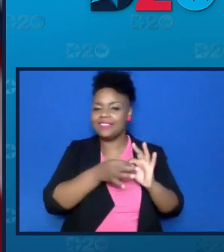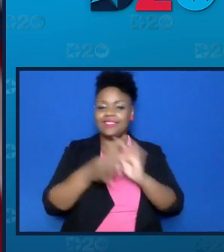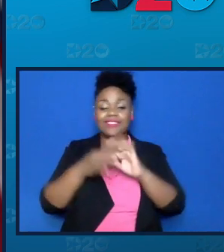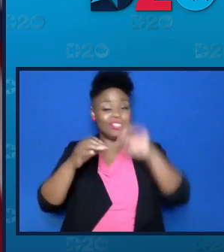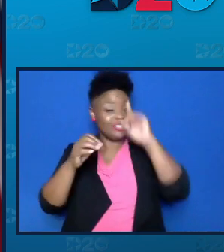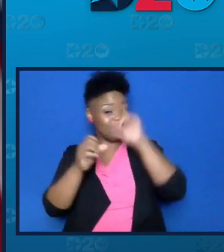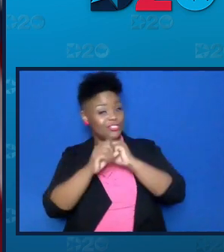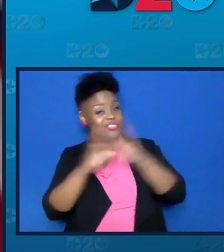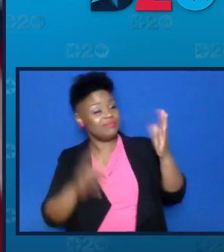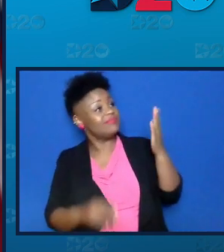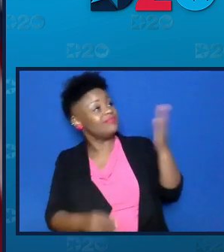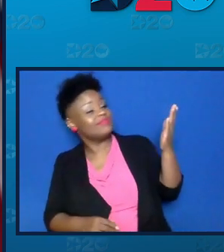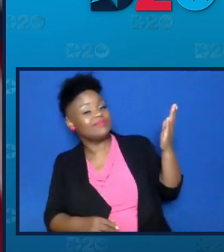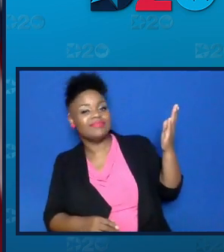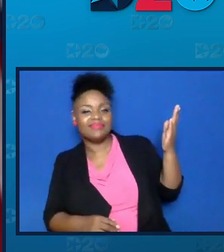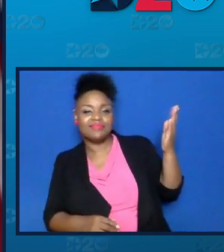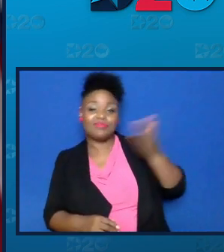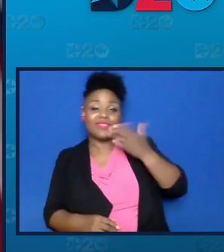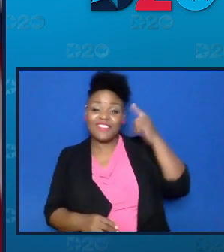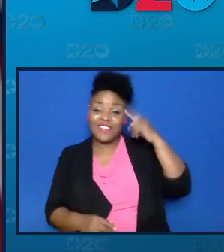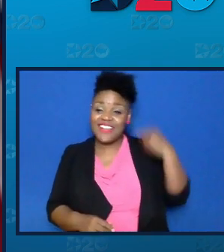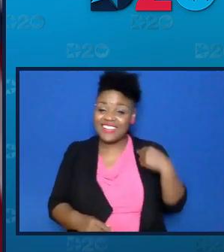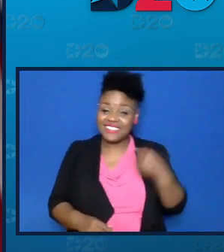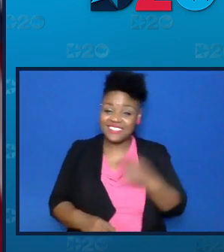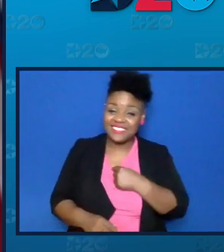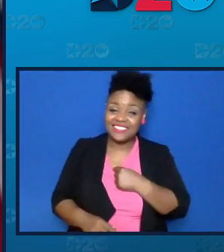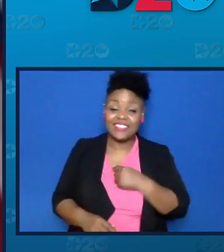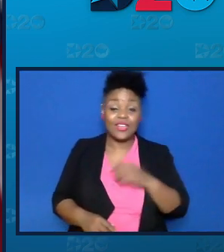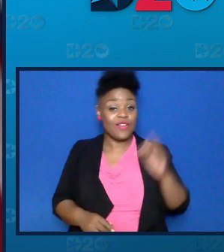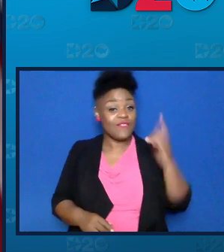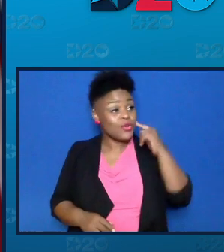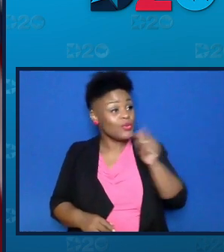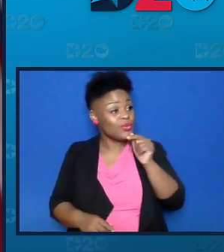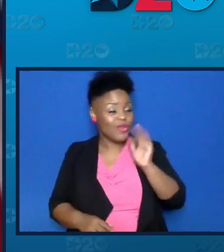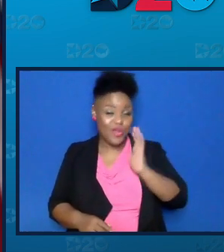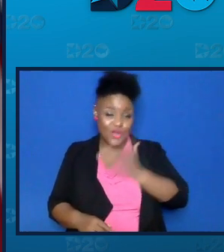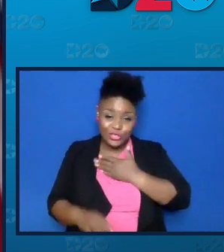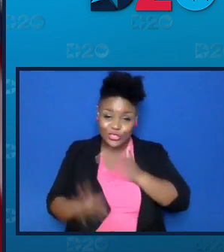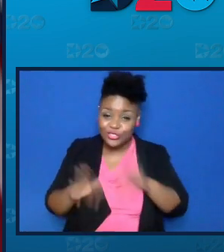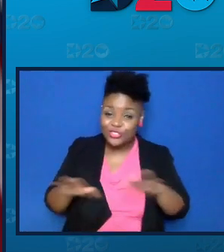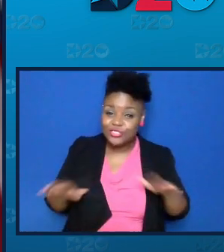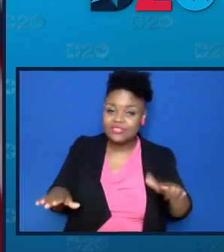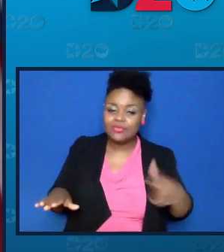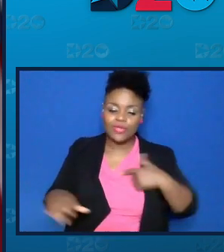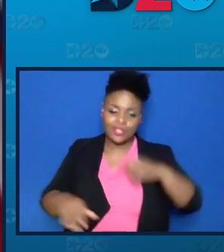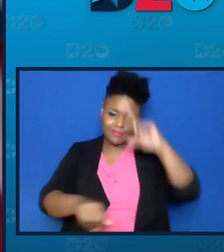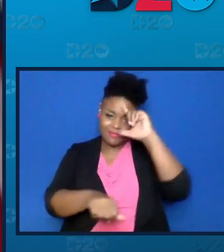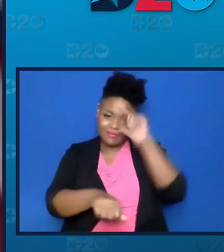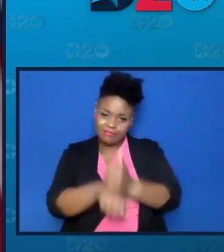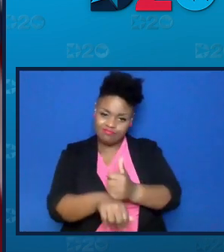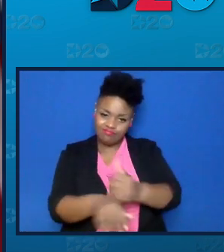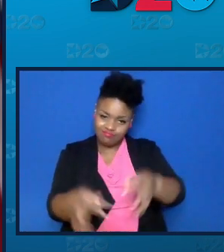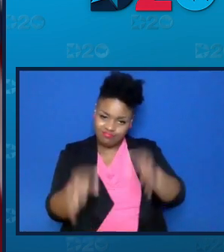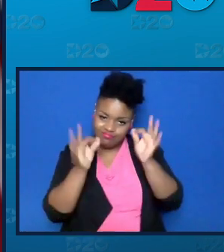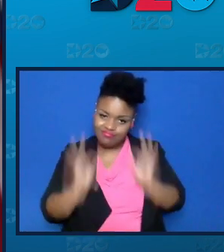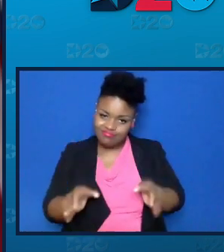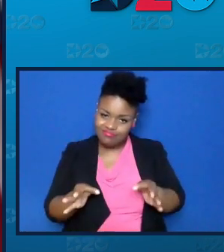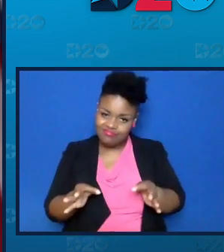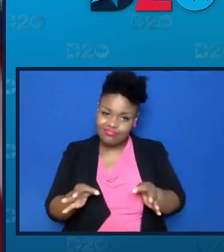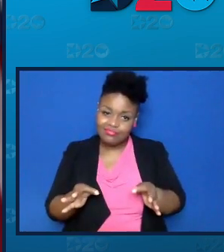and for our children, united in our determination to make the coming years